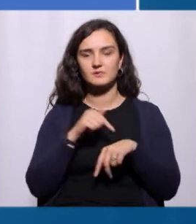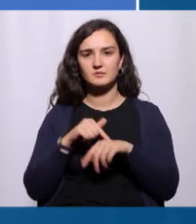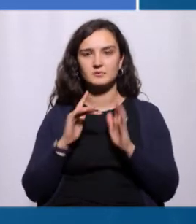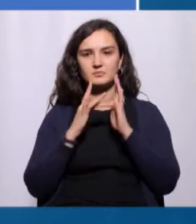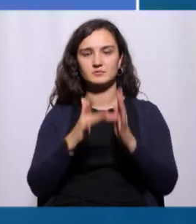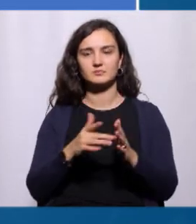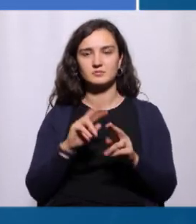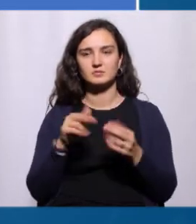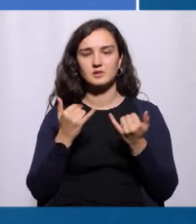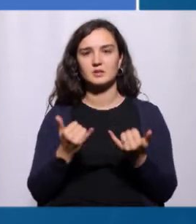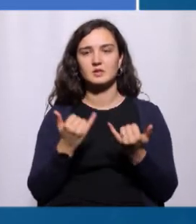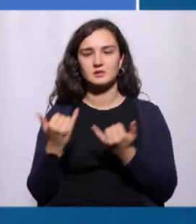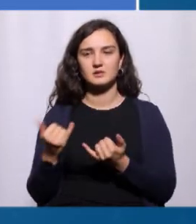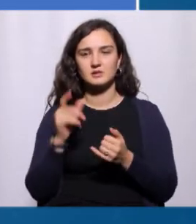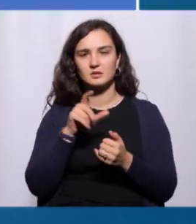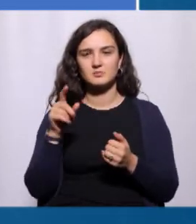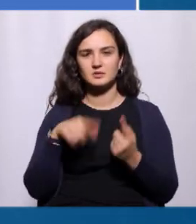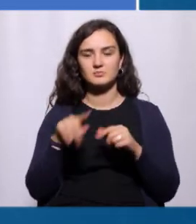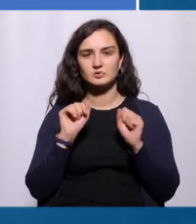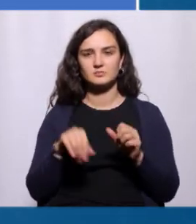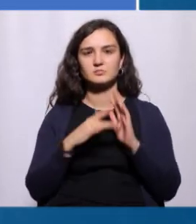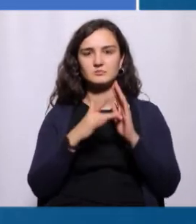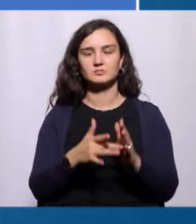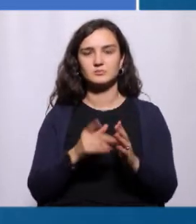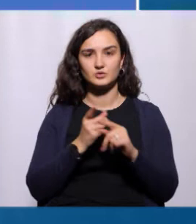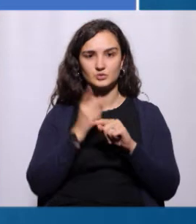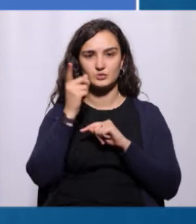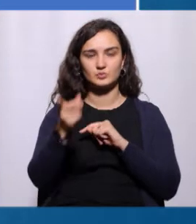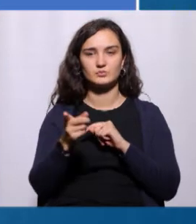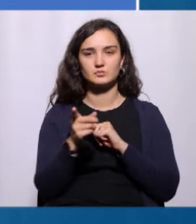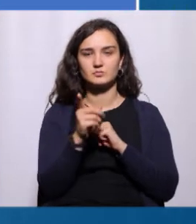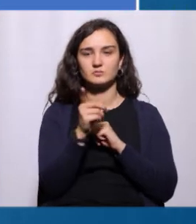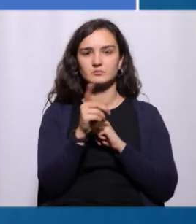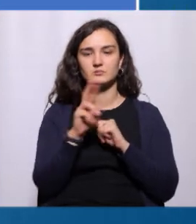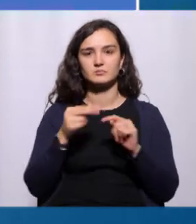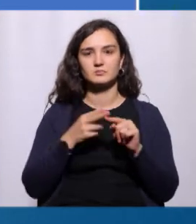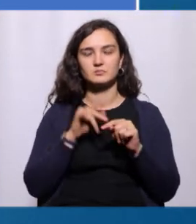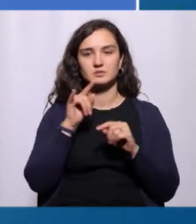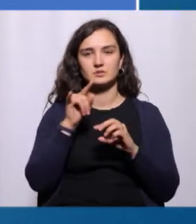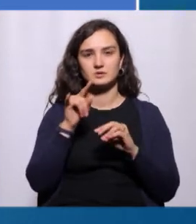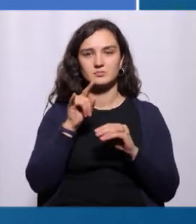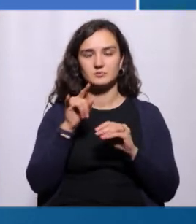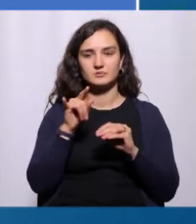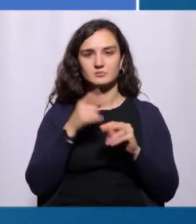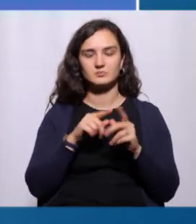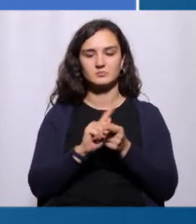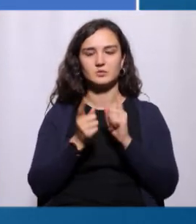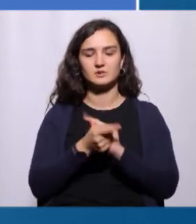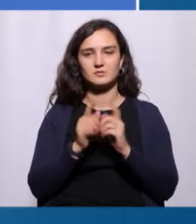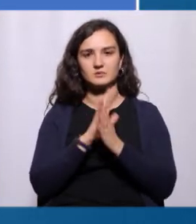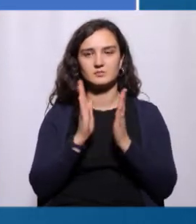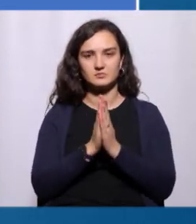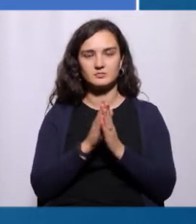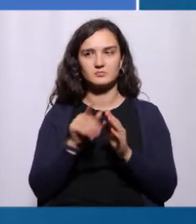travel. Nowadays, people can travel further at air transport despite its